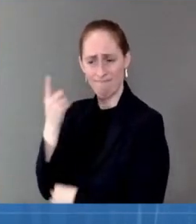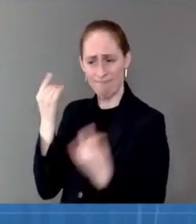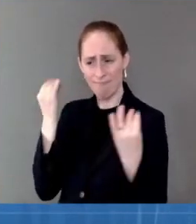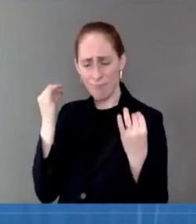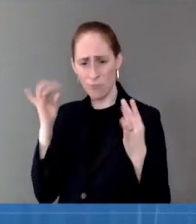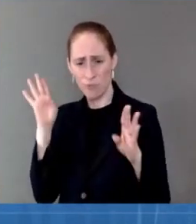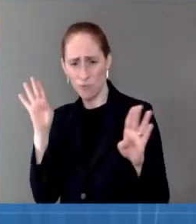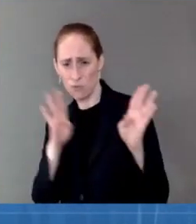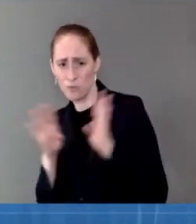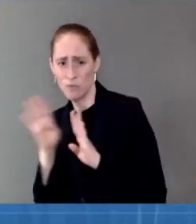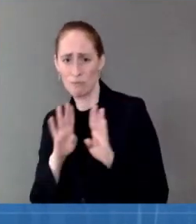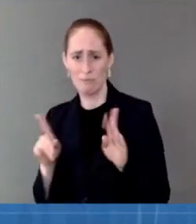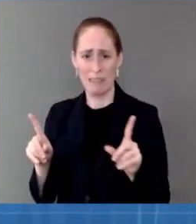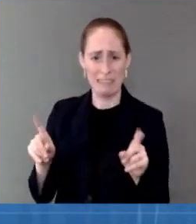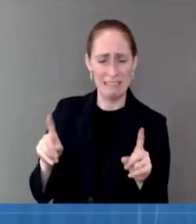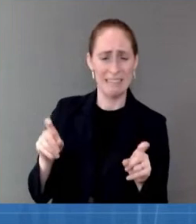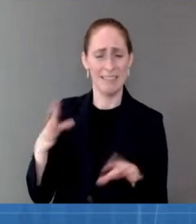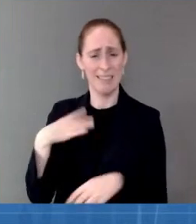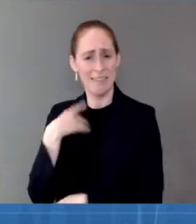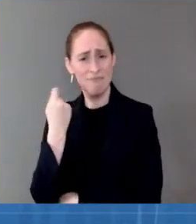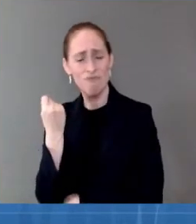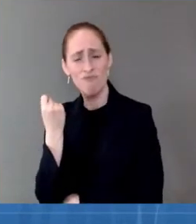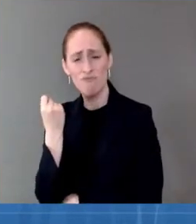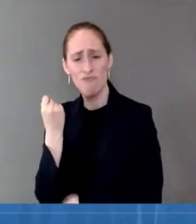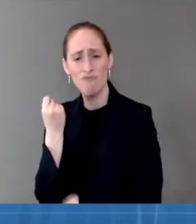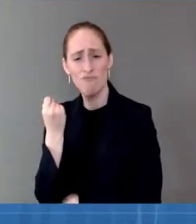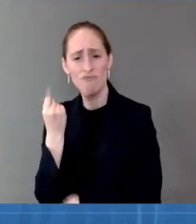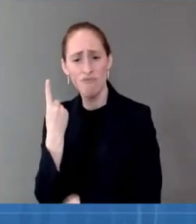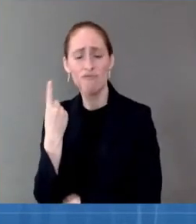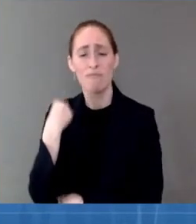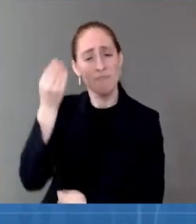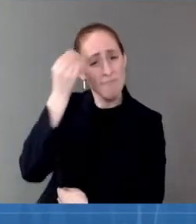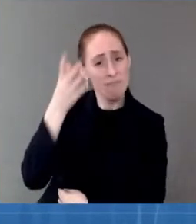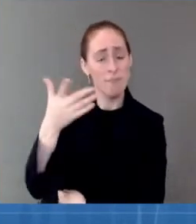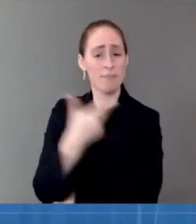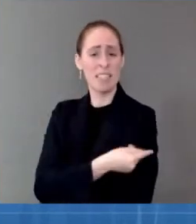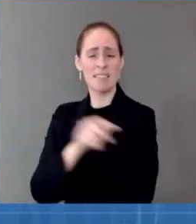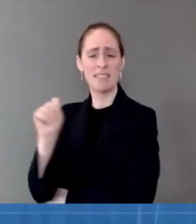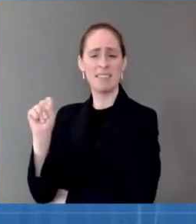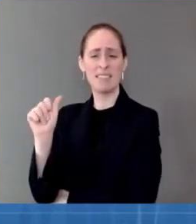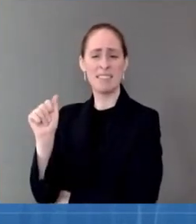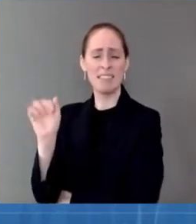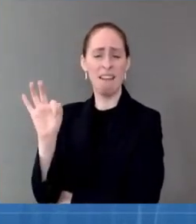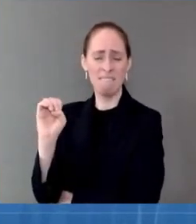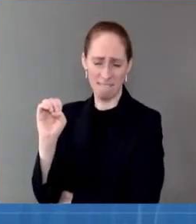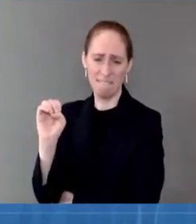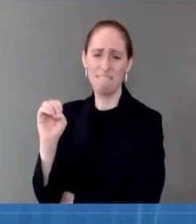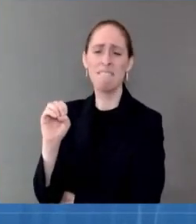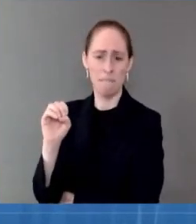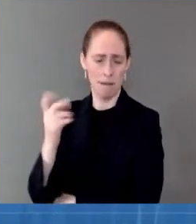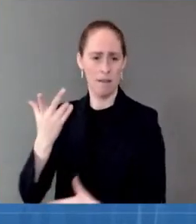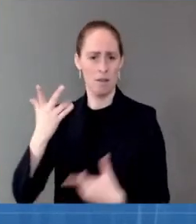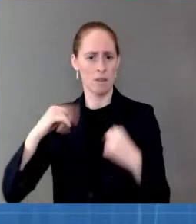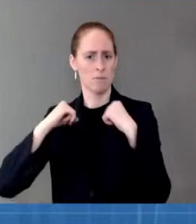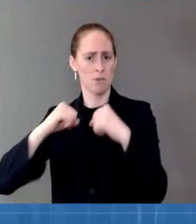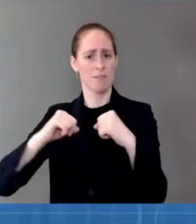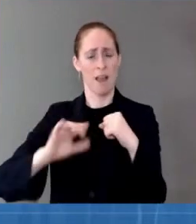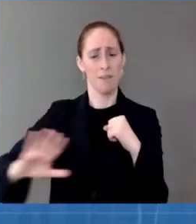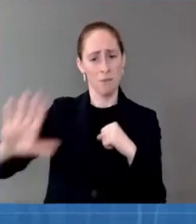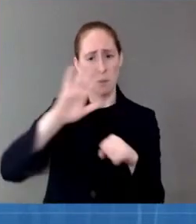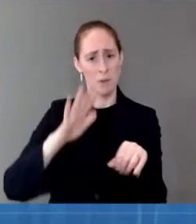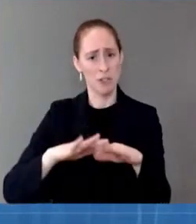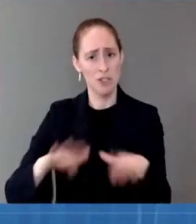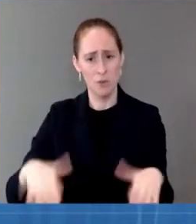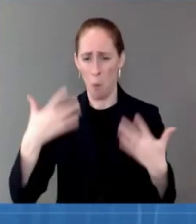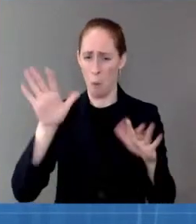highly effective in preventing severe disease, hospitalization, and death. In the last month, there have been 7